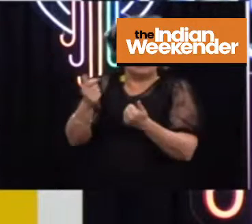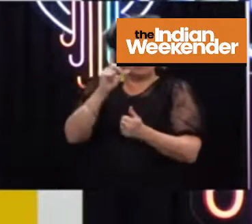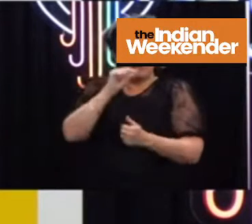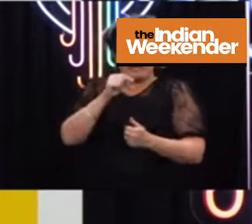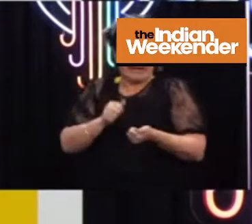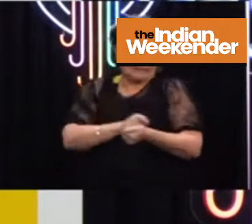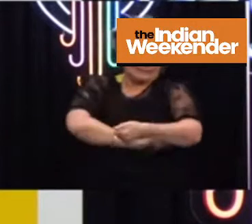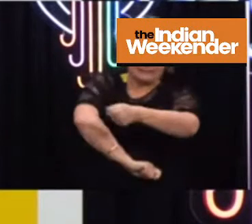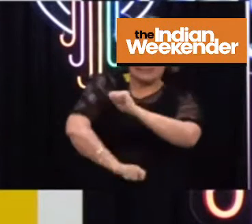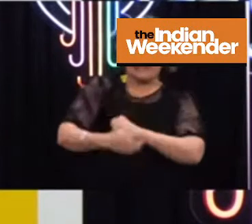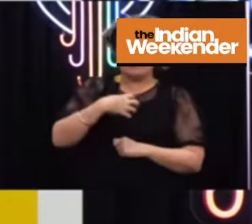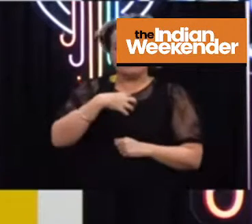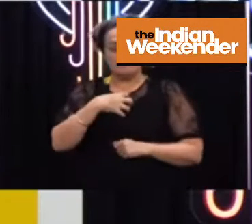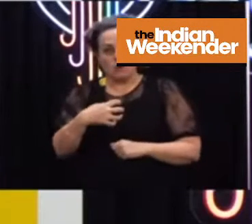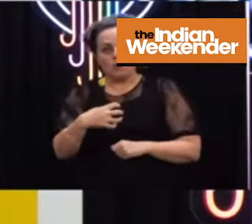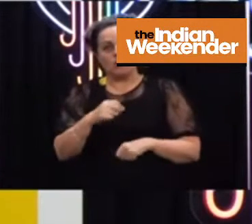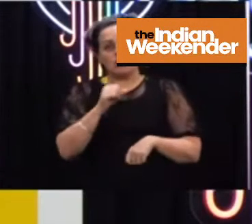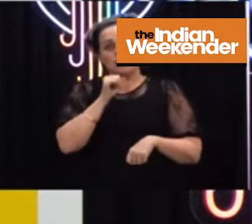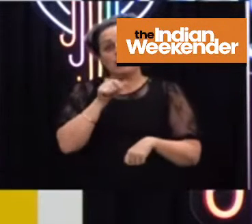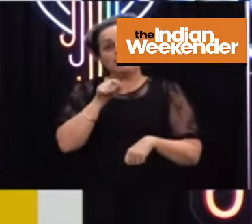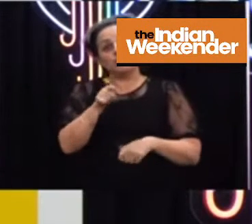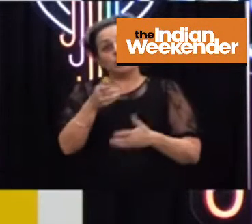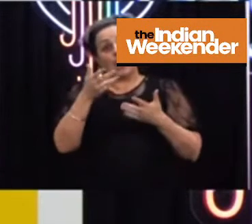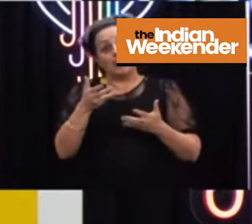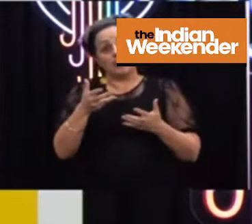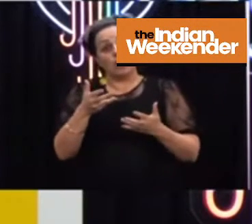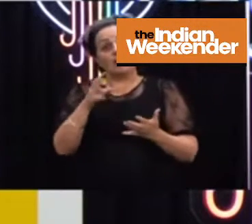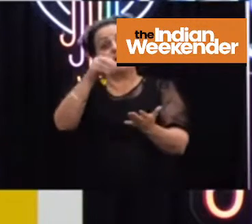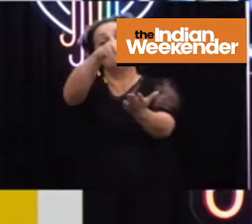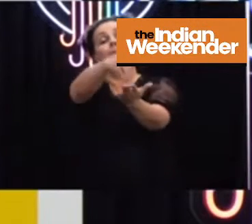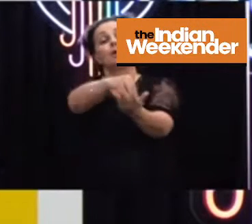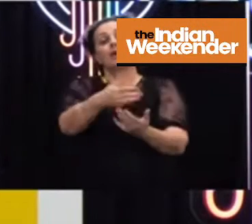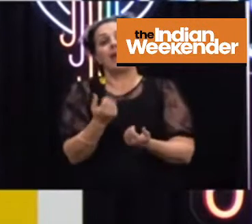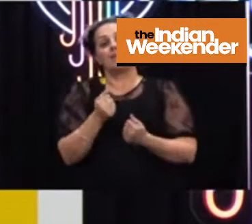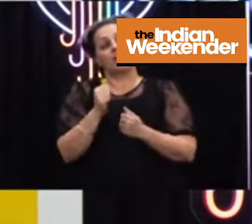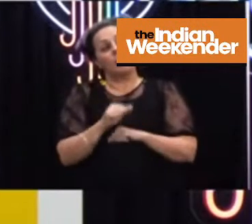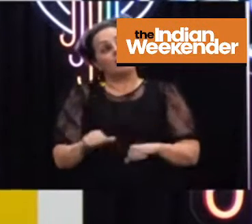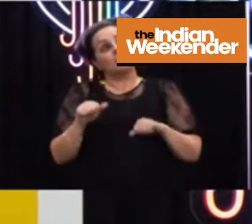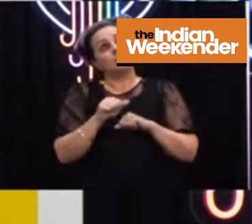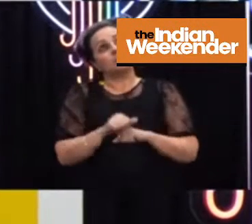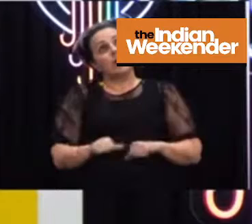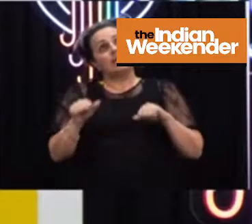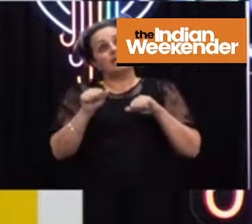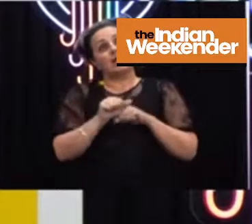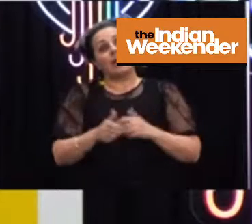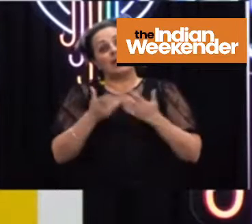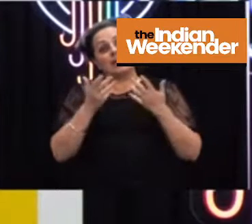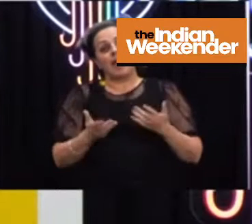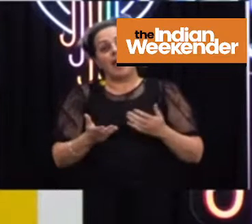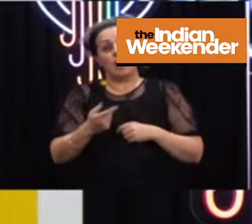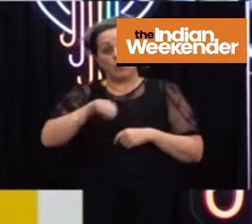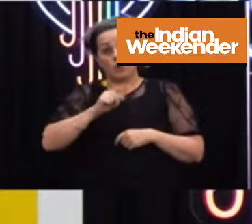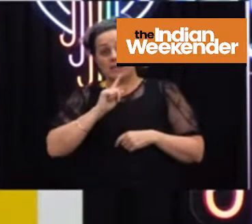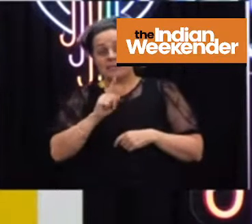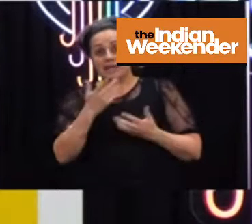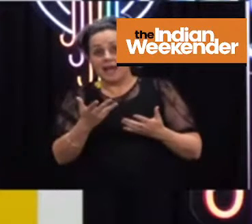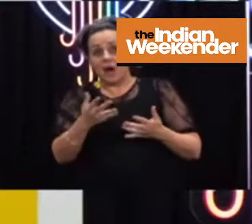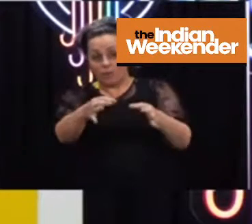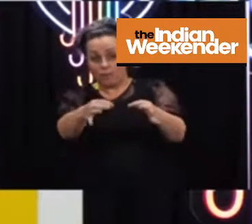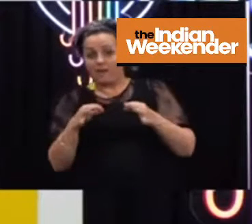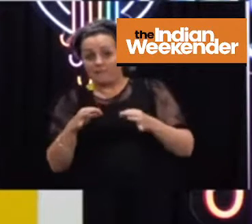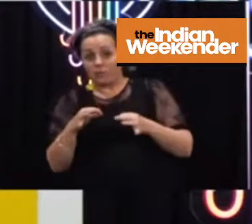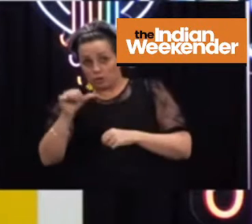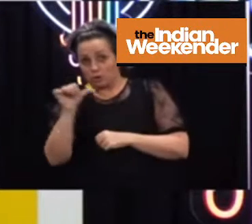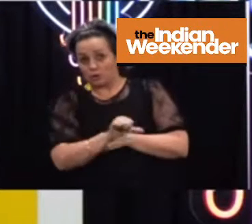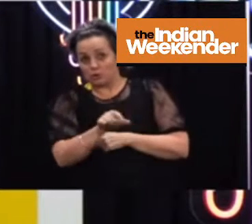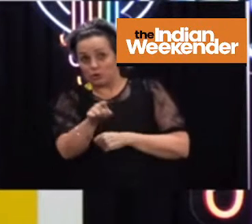more. So for everyone that is currently booked and might be just waiting their turn, the message we're sending out is you can bring that forward, and you should